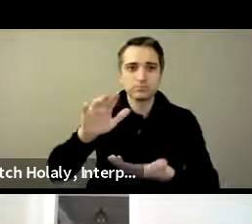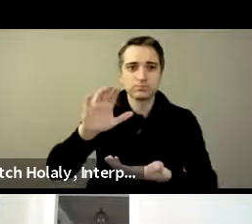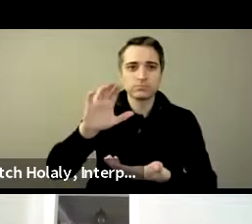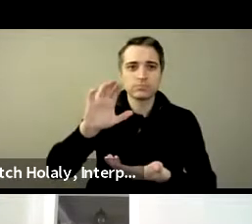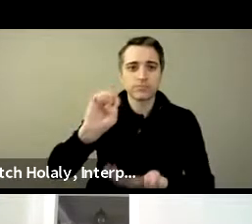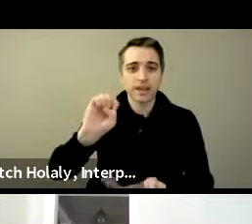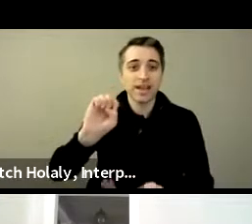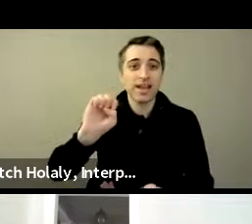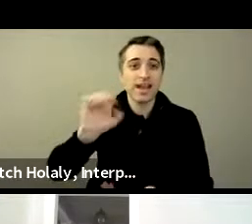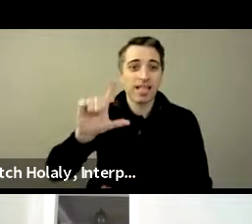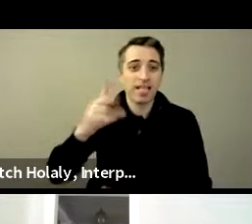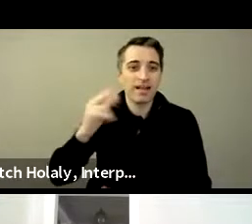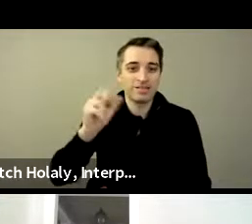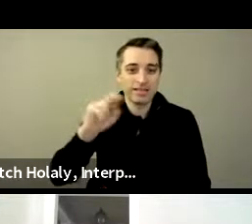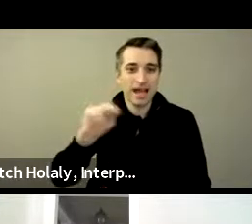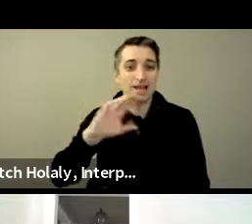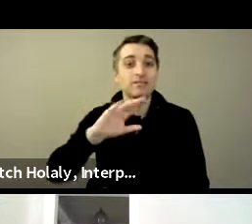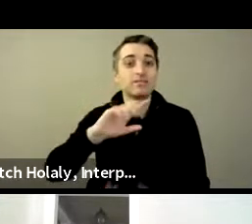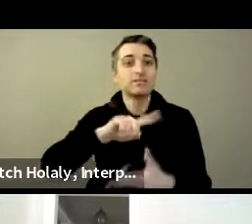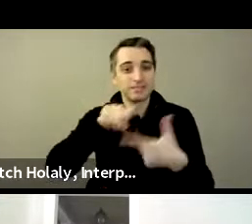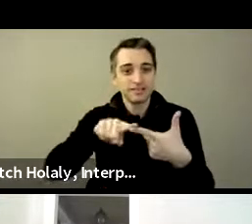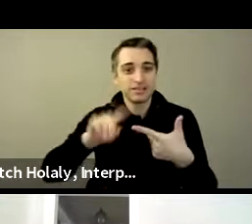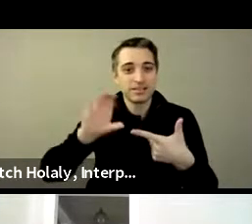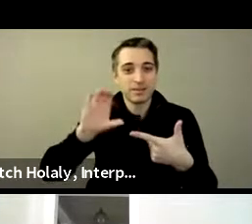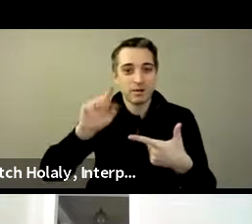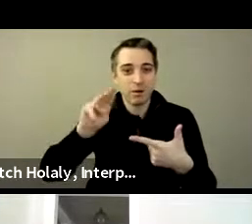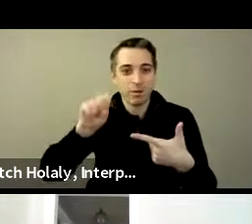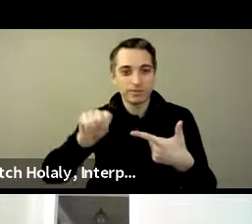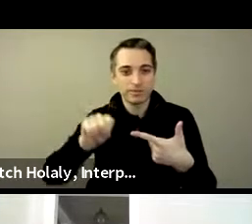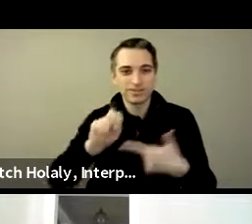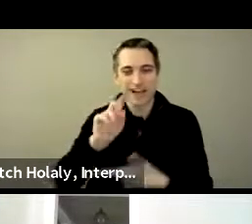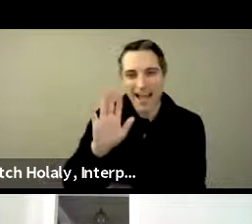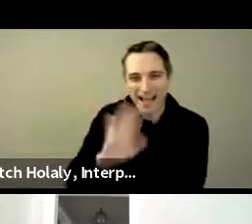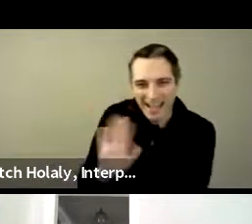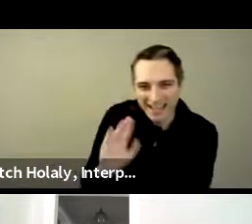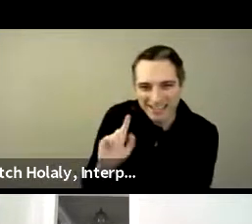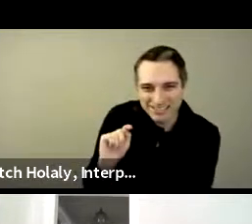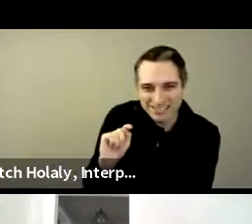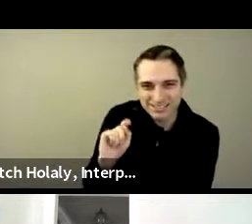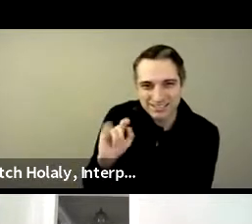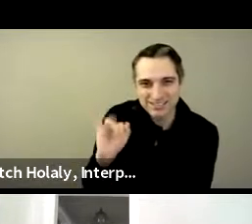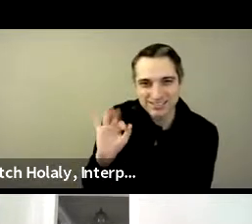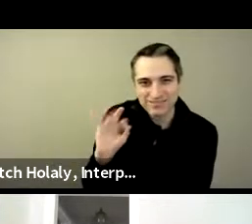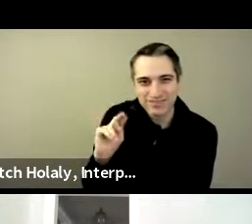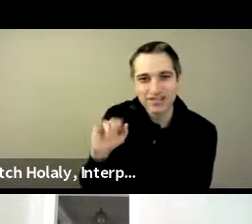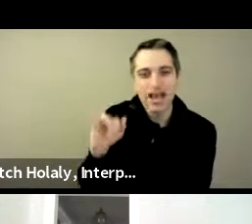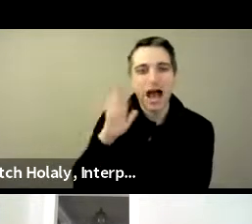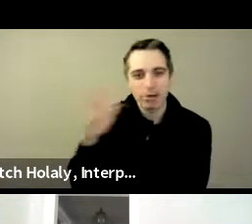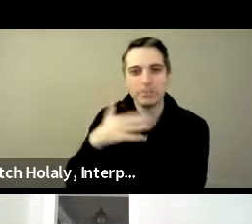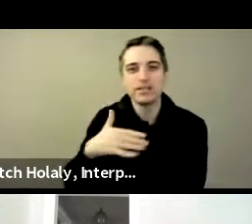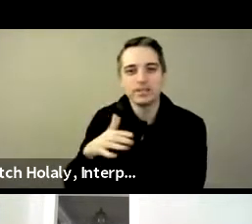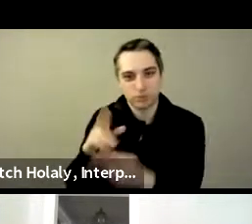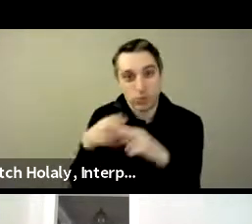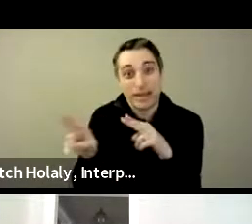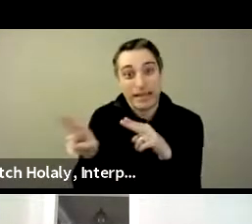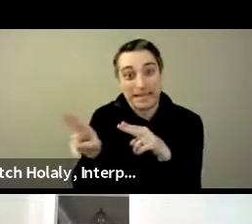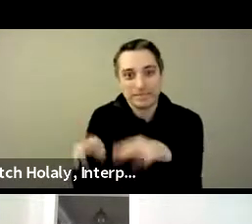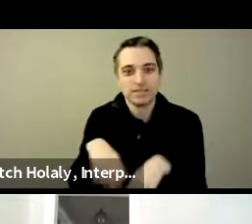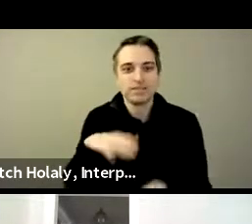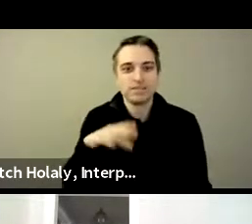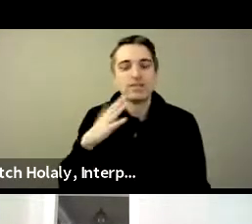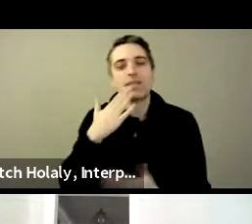Commissioner El Hassan and then Commissioner Combs. Hi, Tiffany. I'll be really quick. Thank you, Commissioner Combs, for those beautiful